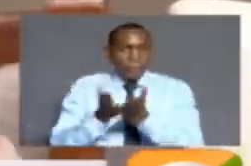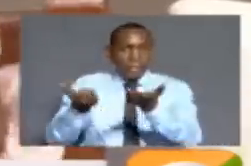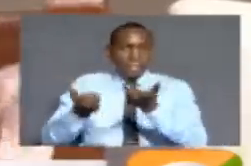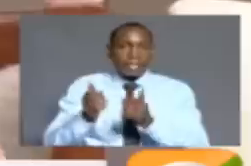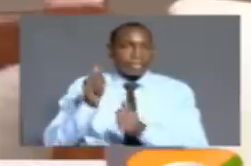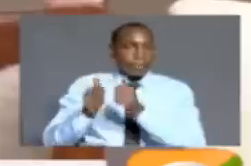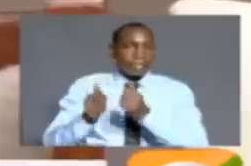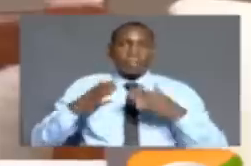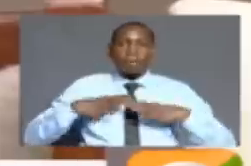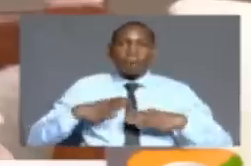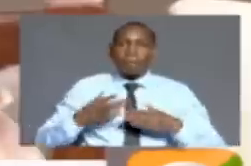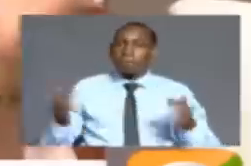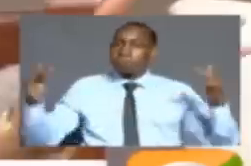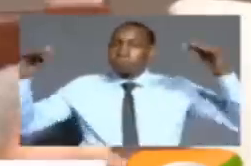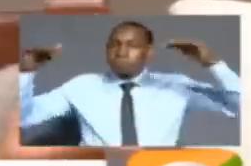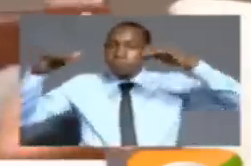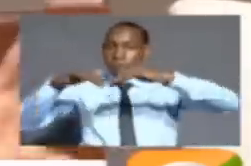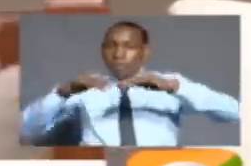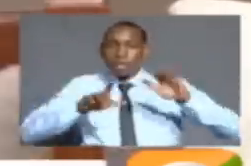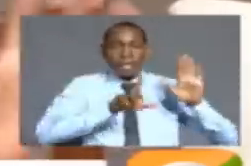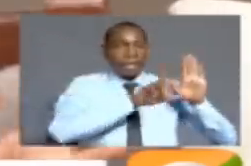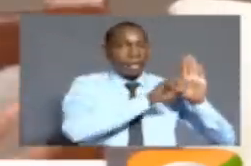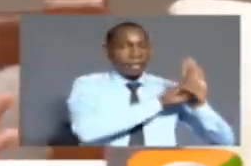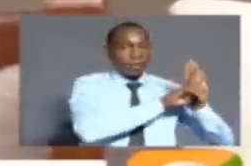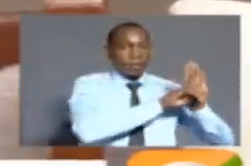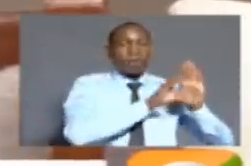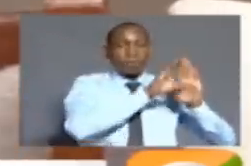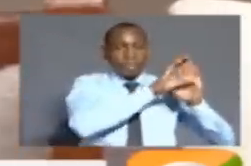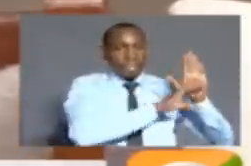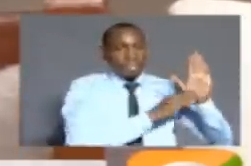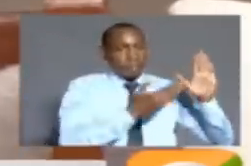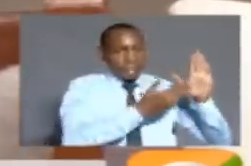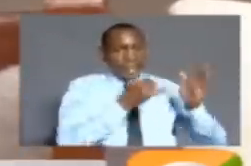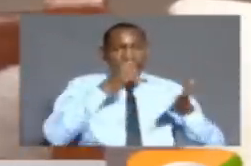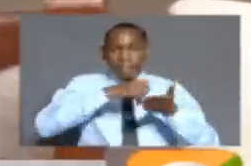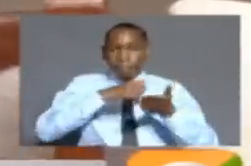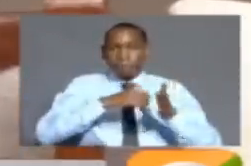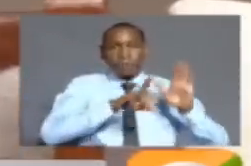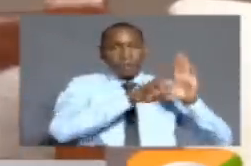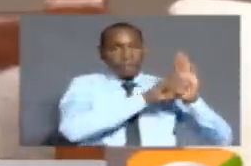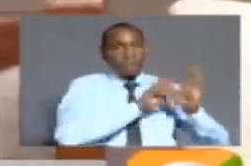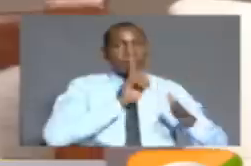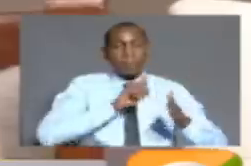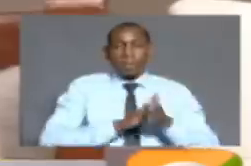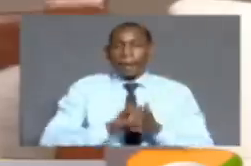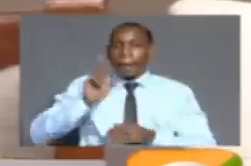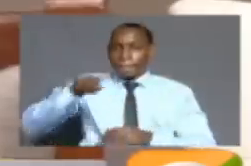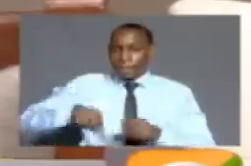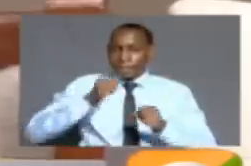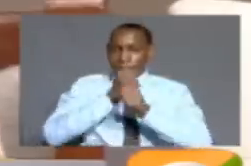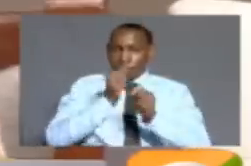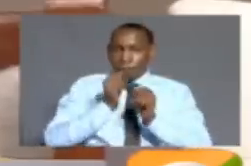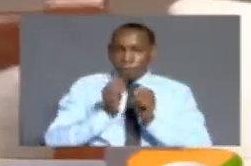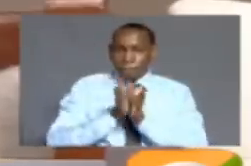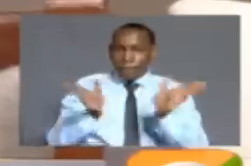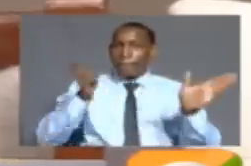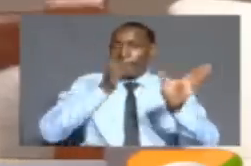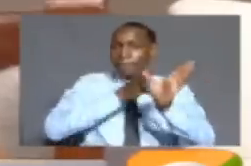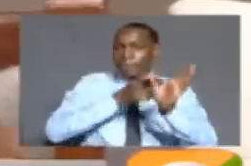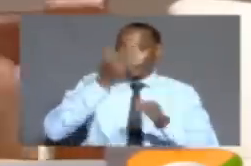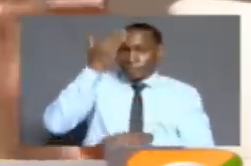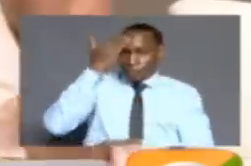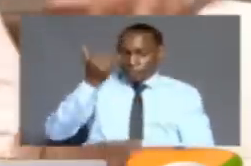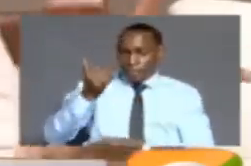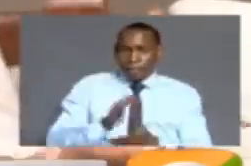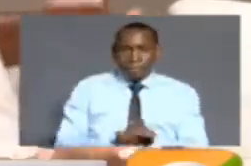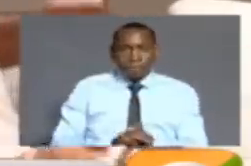people are. Because the people come out. You know, the law requires, you know, it's in the constitution, it's the law, that public you must carry out public participation. So it's us who are